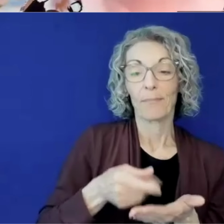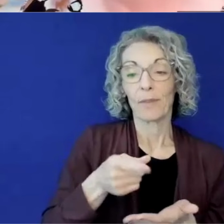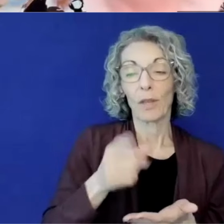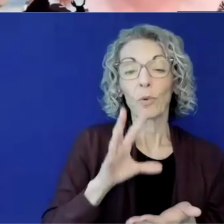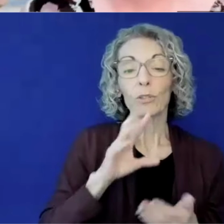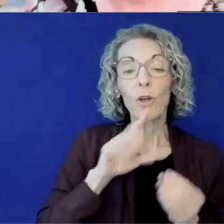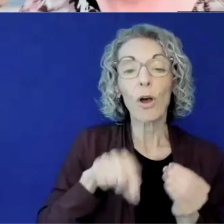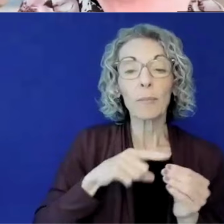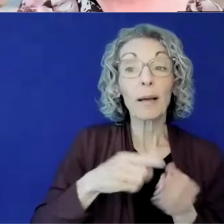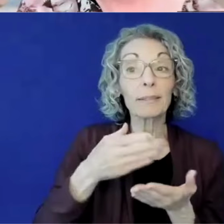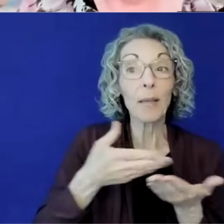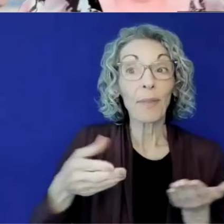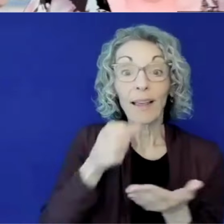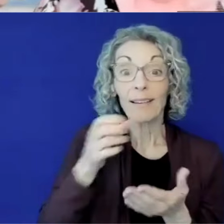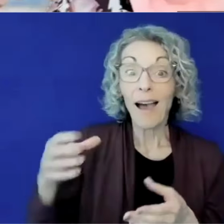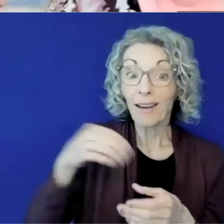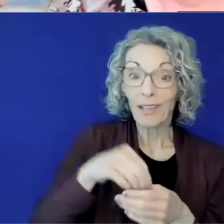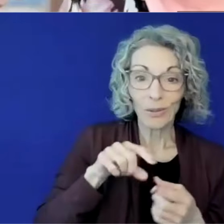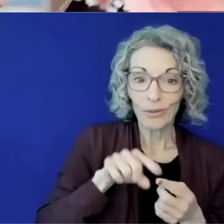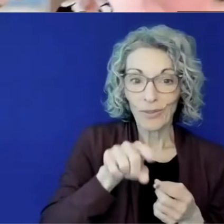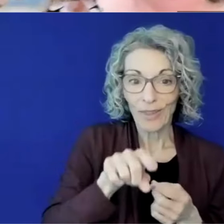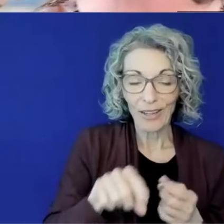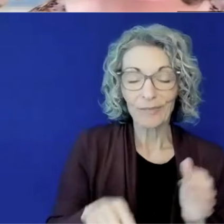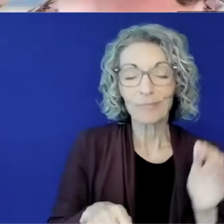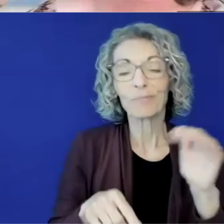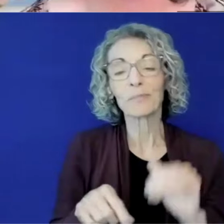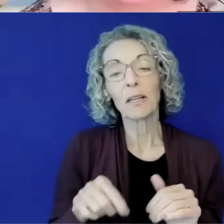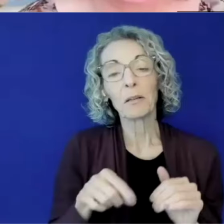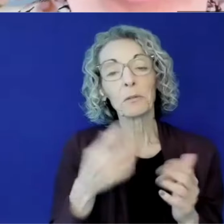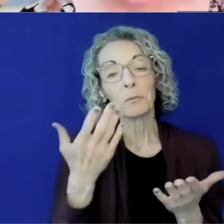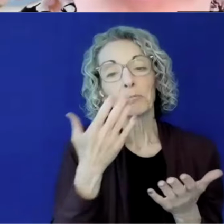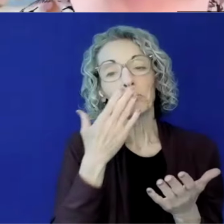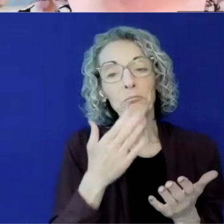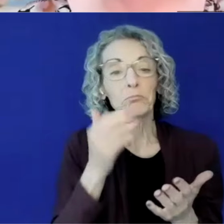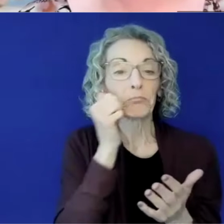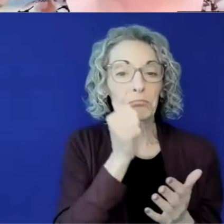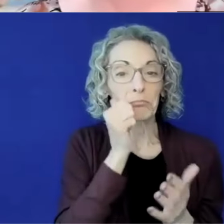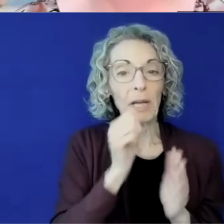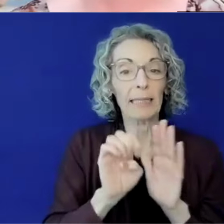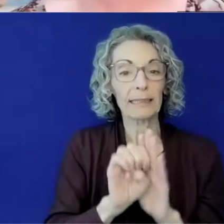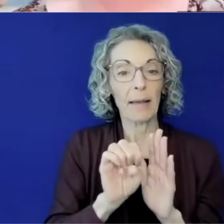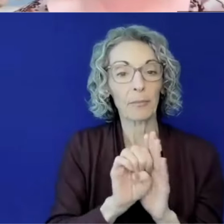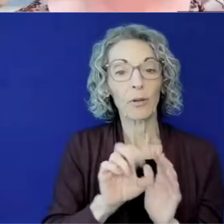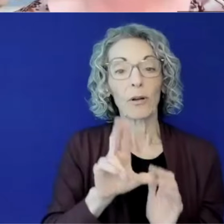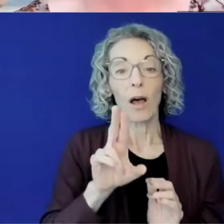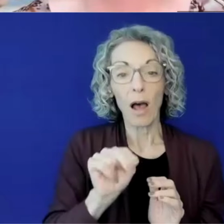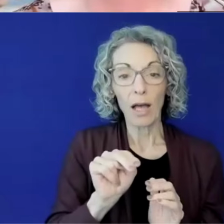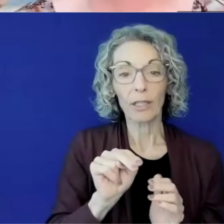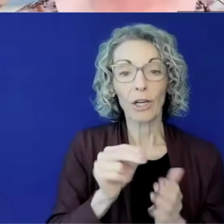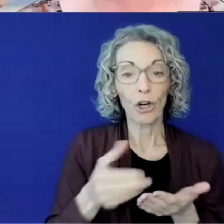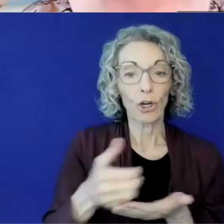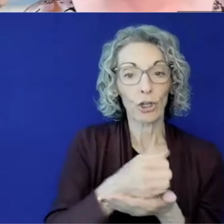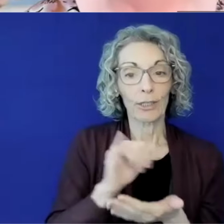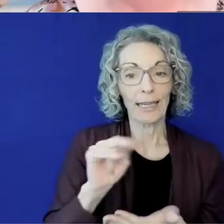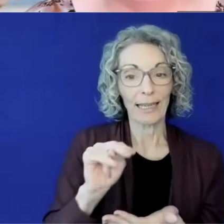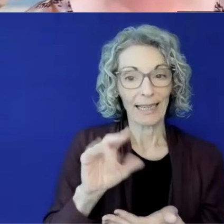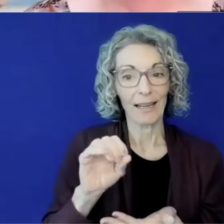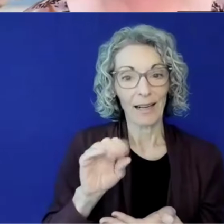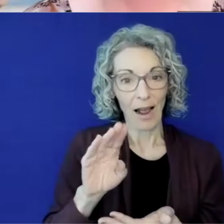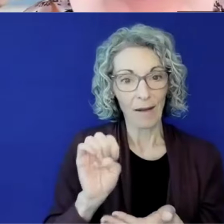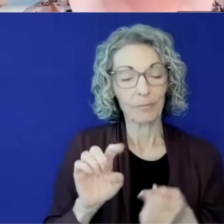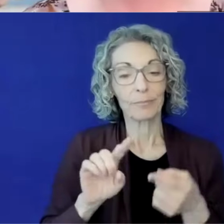unearned income. So some common examples of unearned income that people might receive include